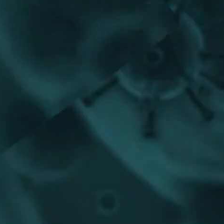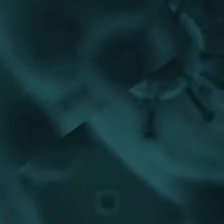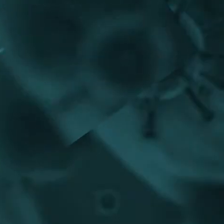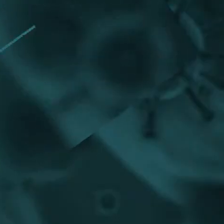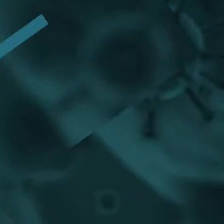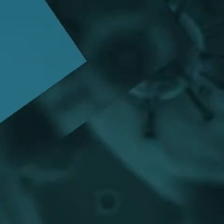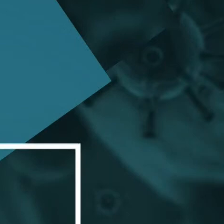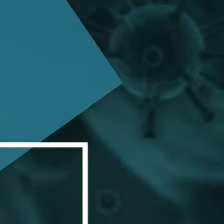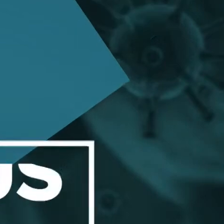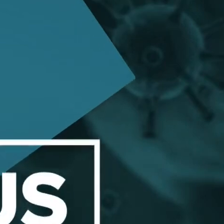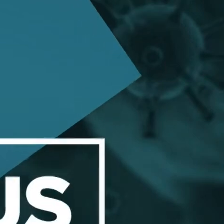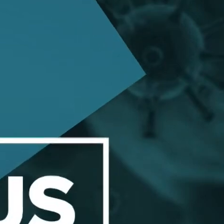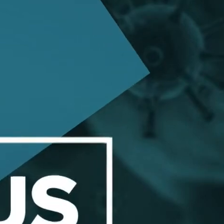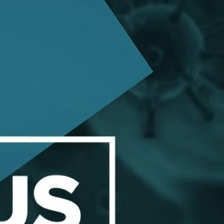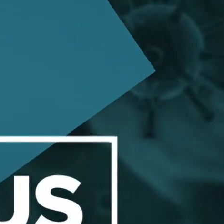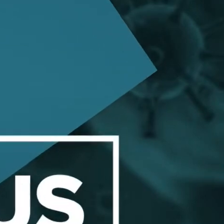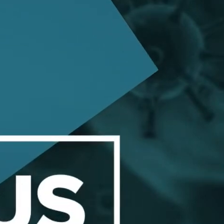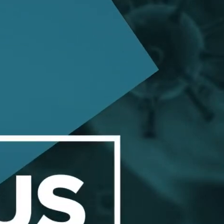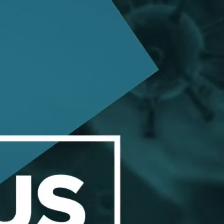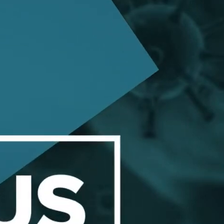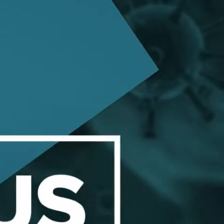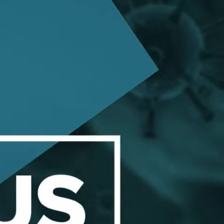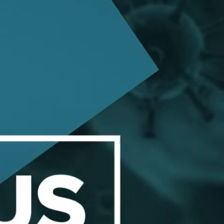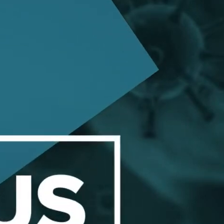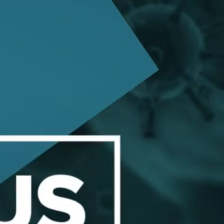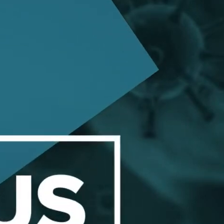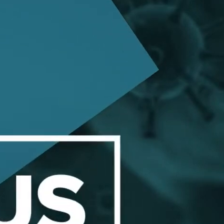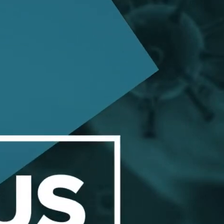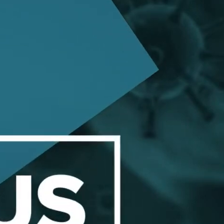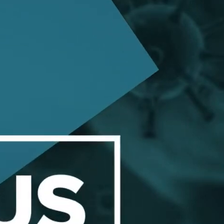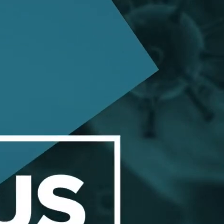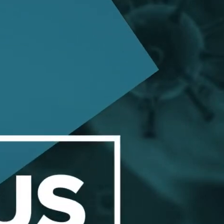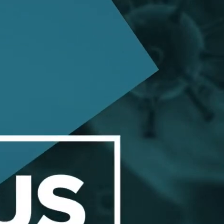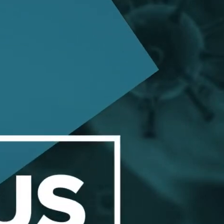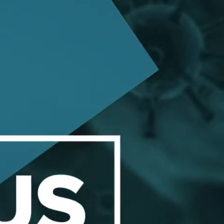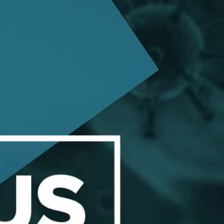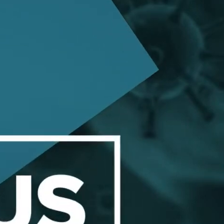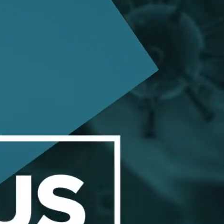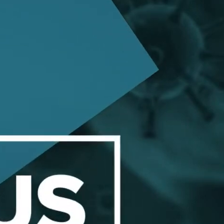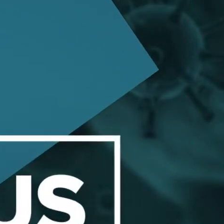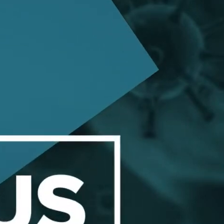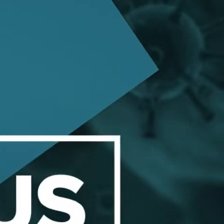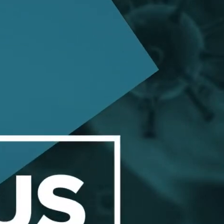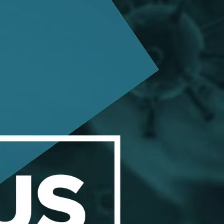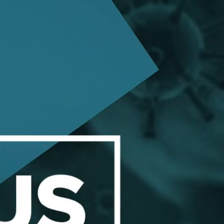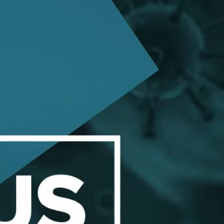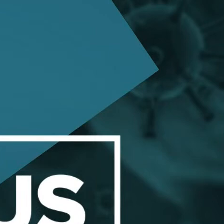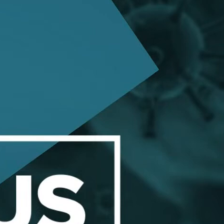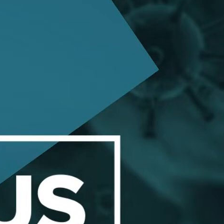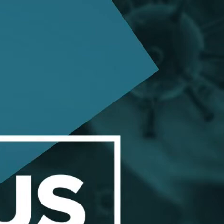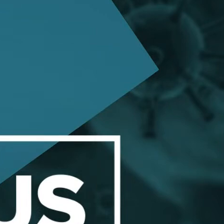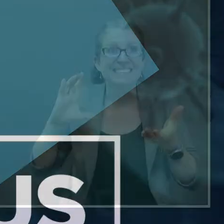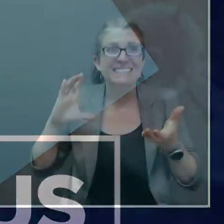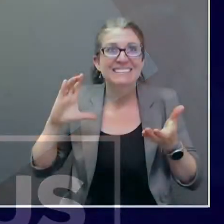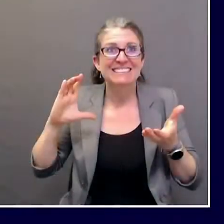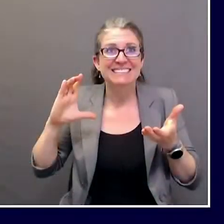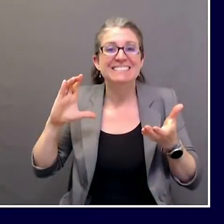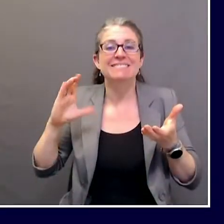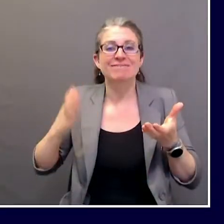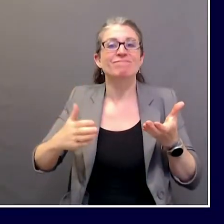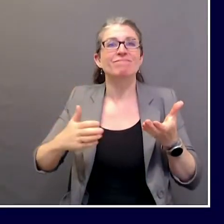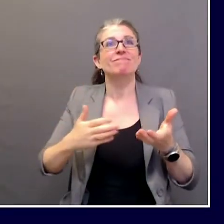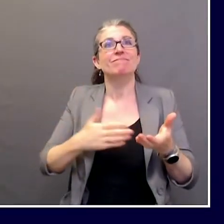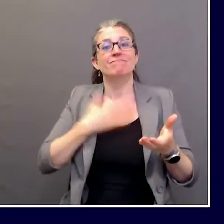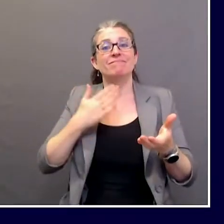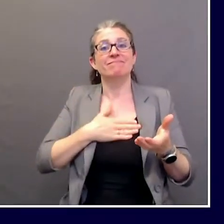I'm Nirav Shah, the Director of Maine's Center for Disease Control and Prevention. I'm delighted this afternoon to be joined by Governor Janet